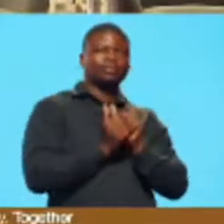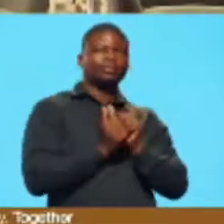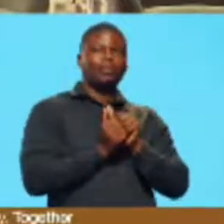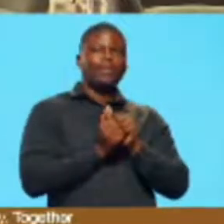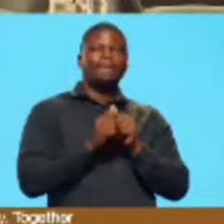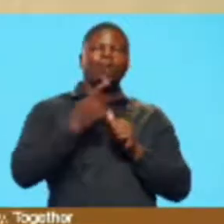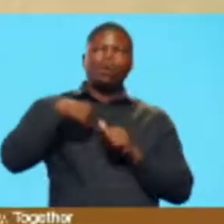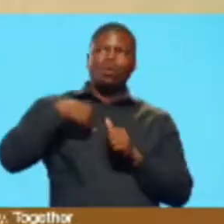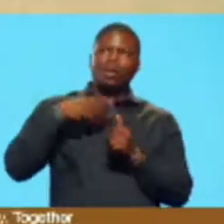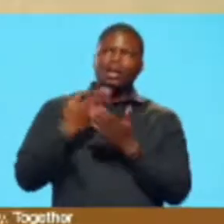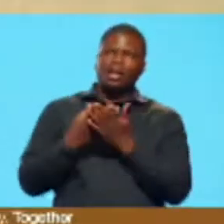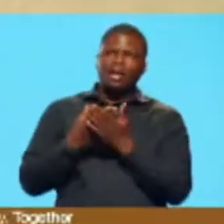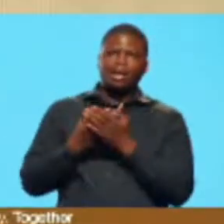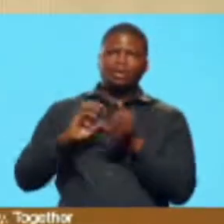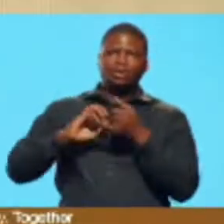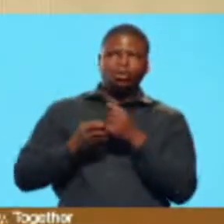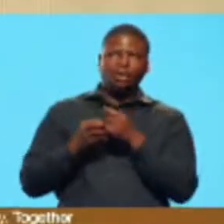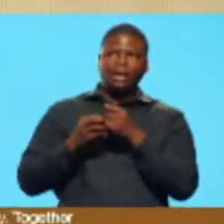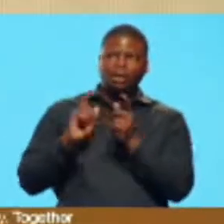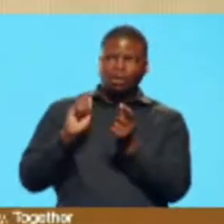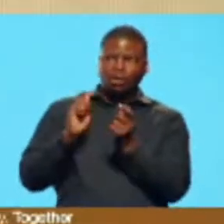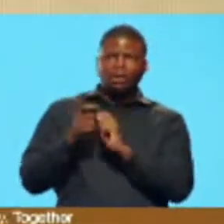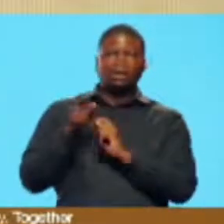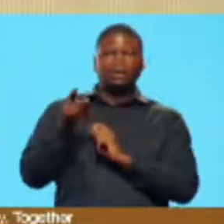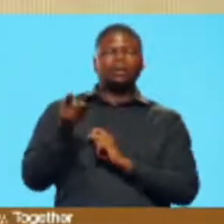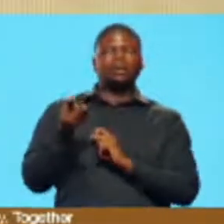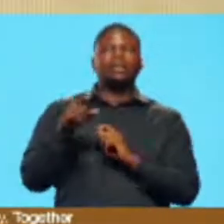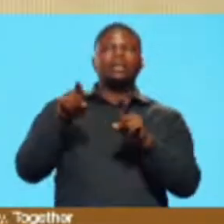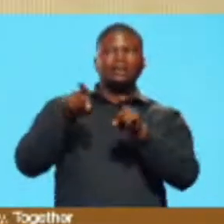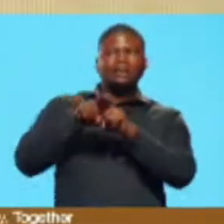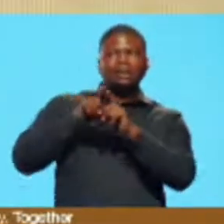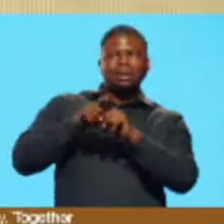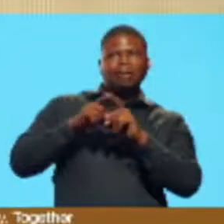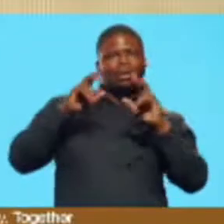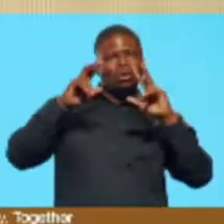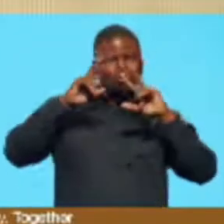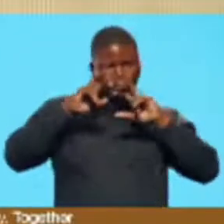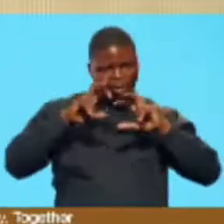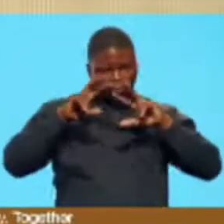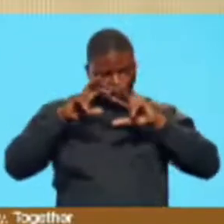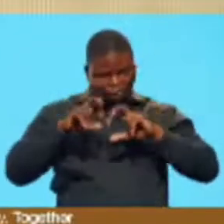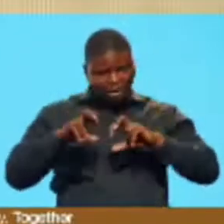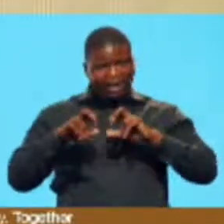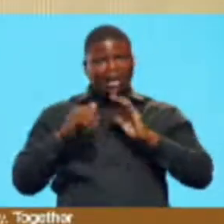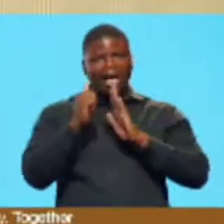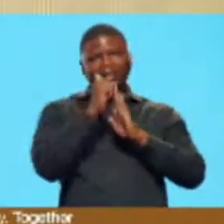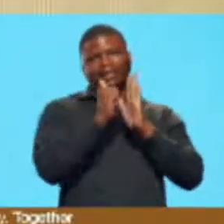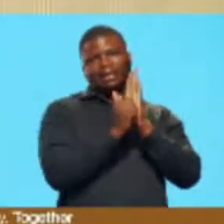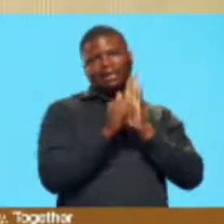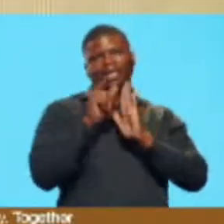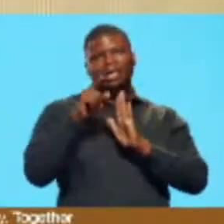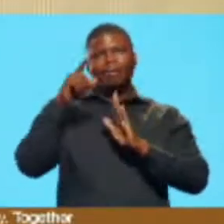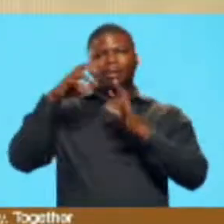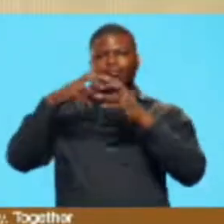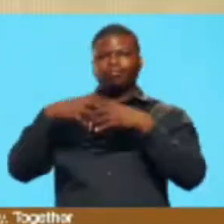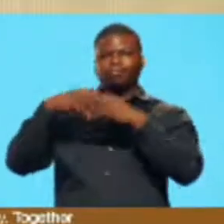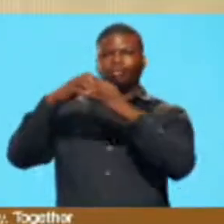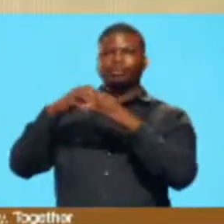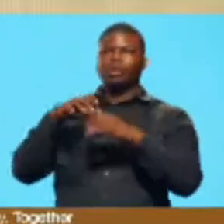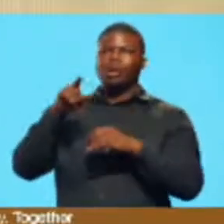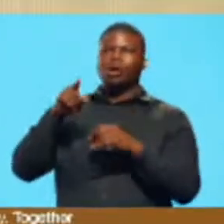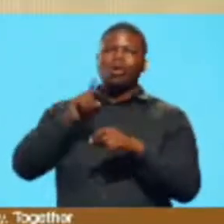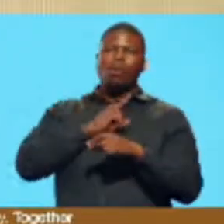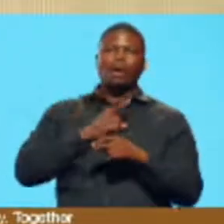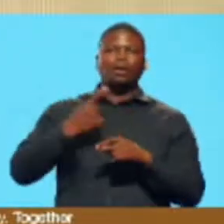at the gaps. And also the research agenda needs to be developed in terms of looking at the gaps that we